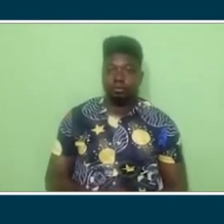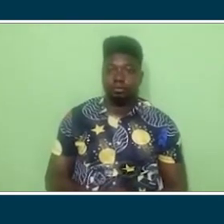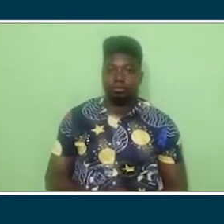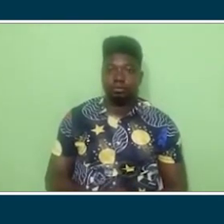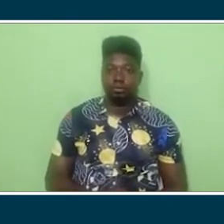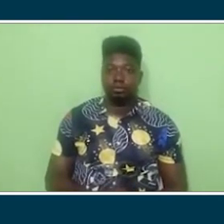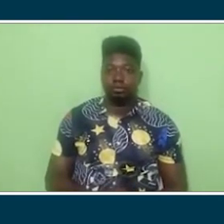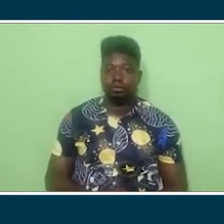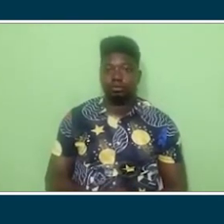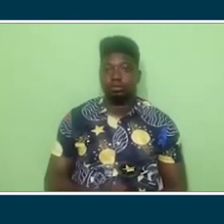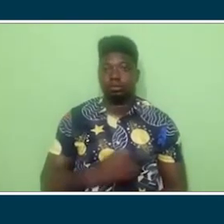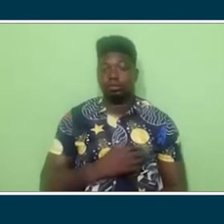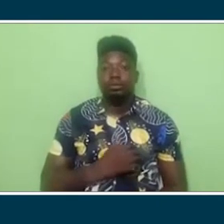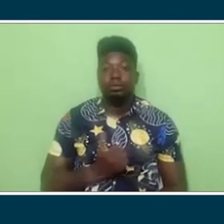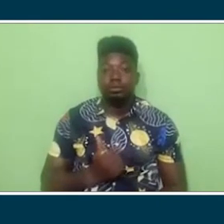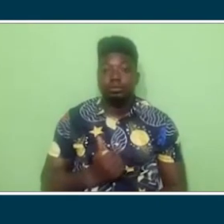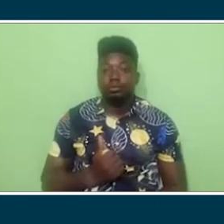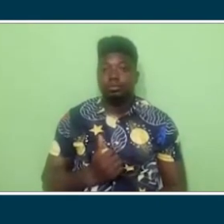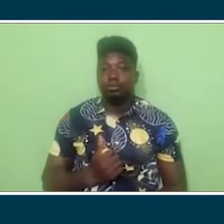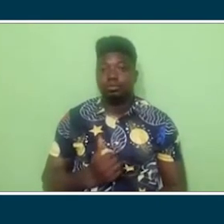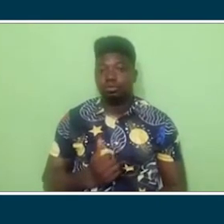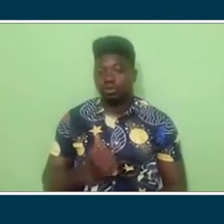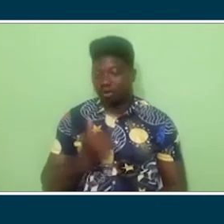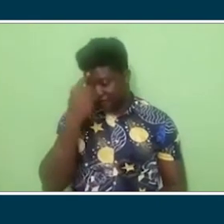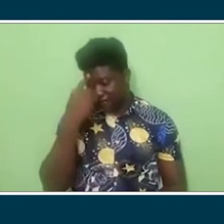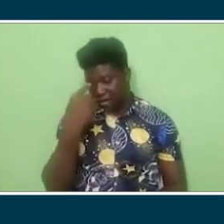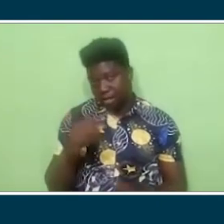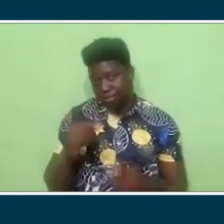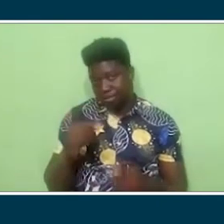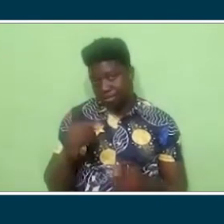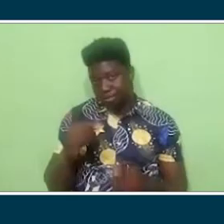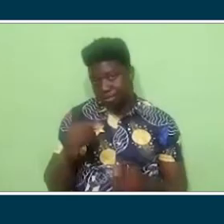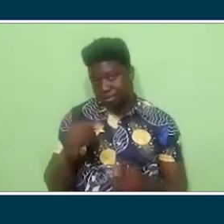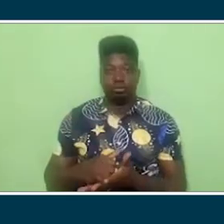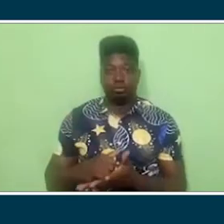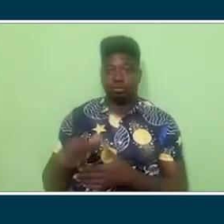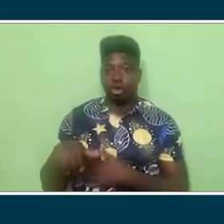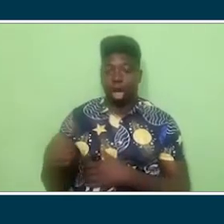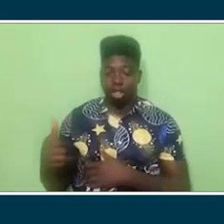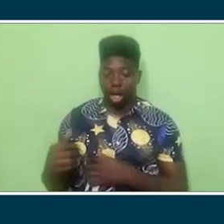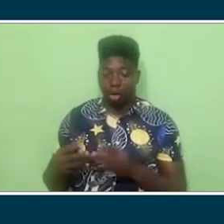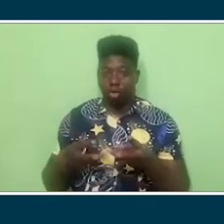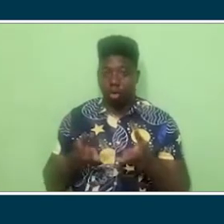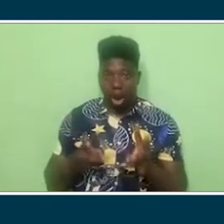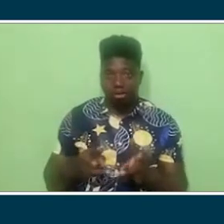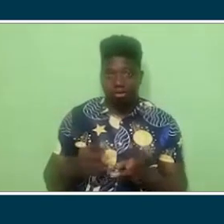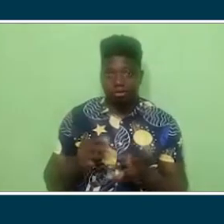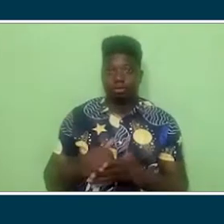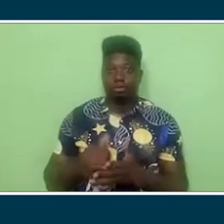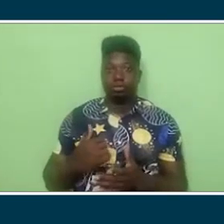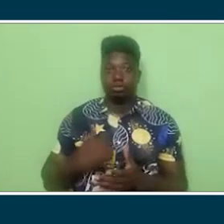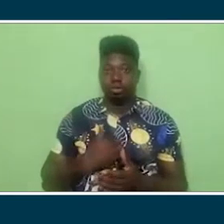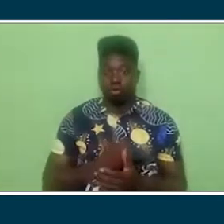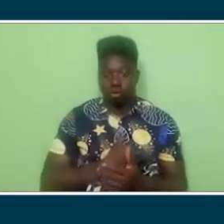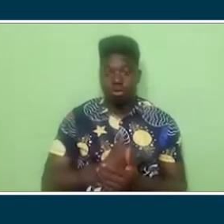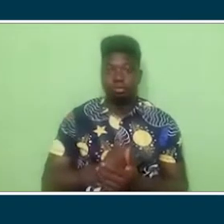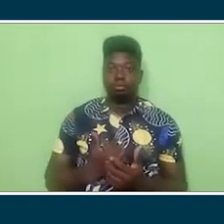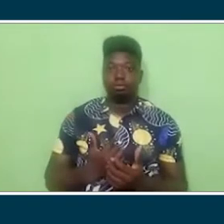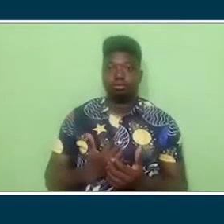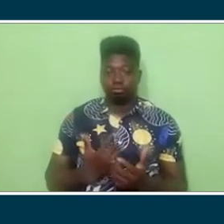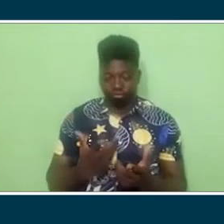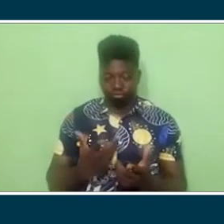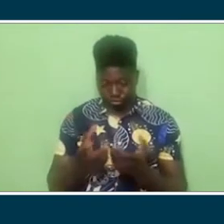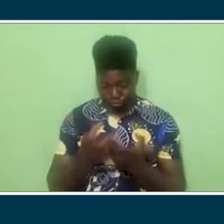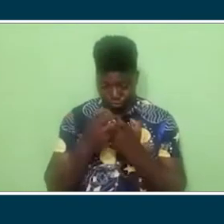even unconscious about the possibility that there is any other way than the way that we've inhabited, and